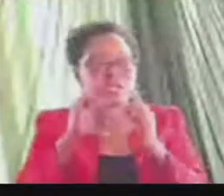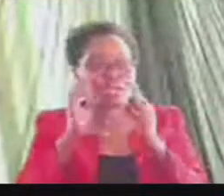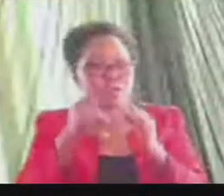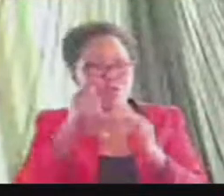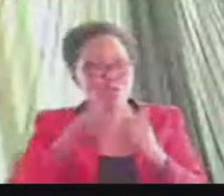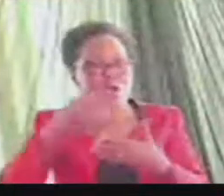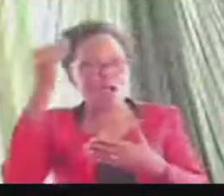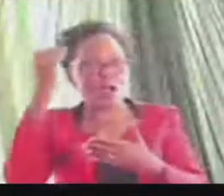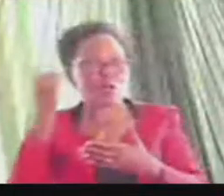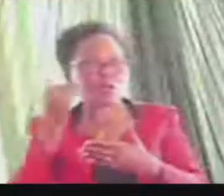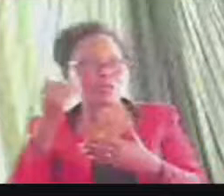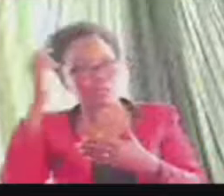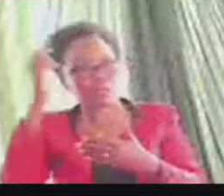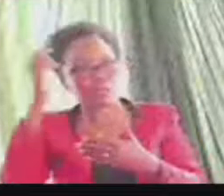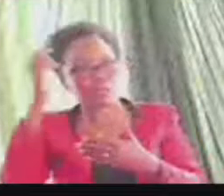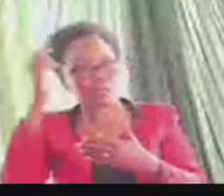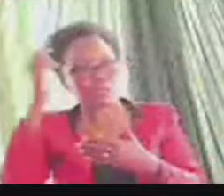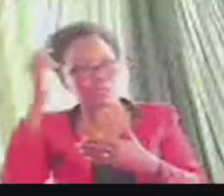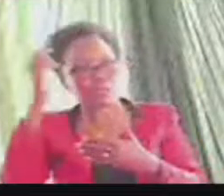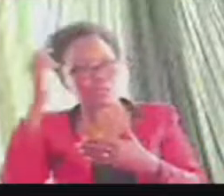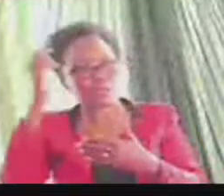judge, and to say these judges,